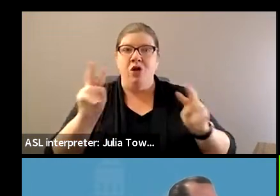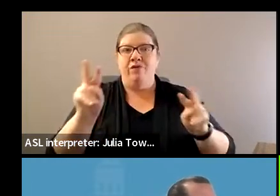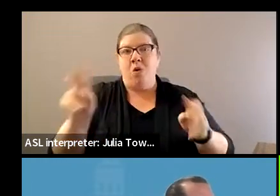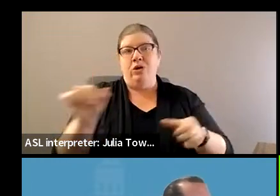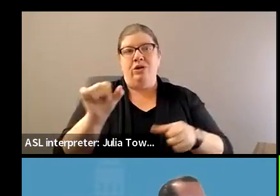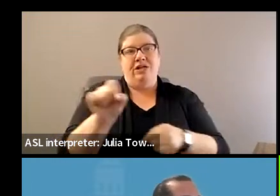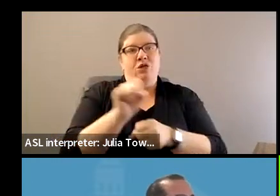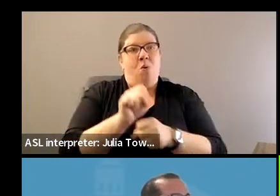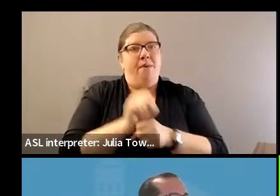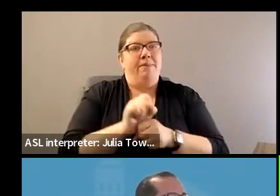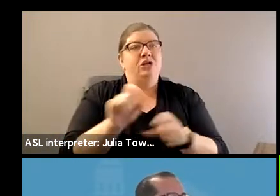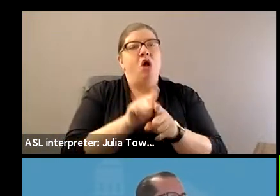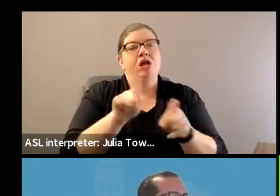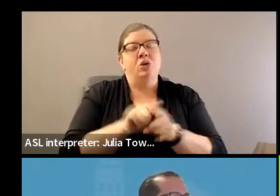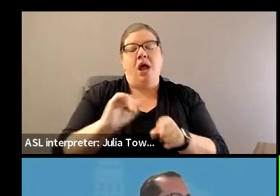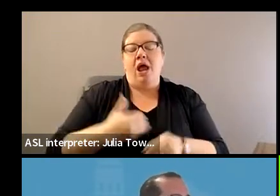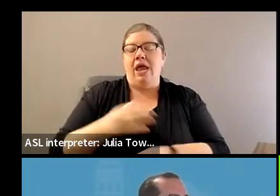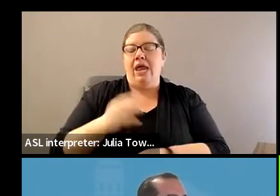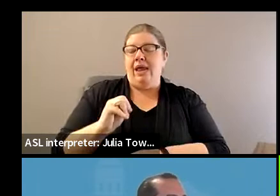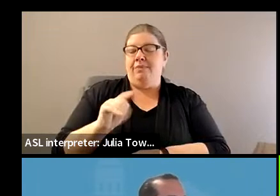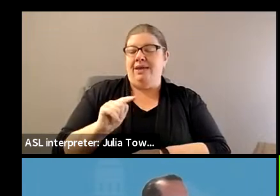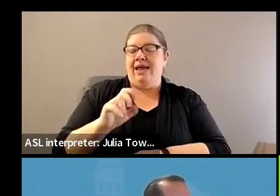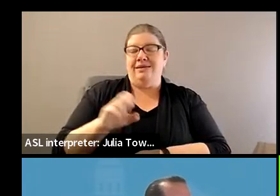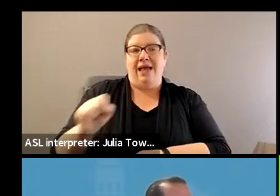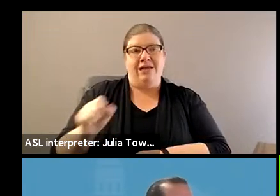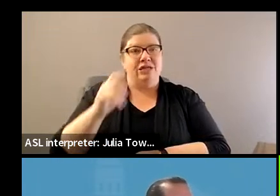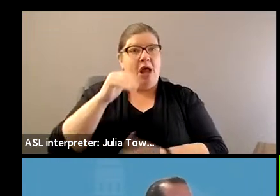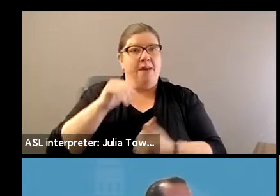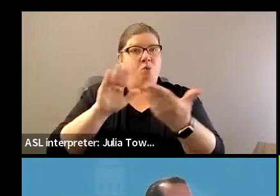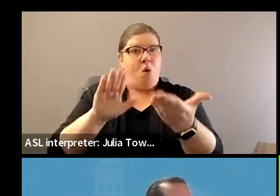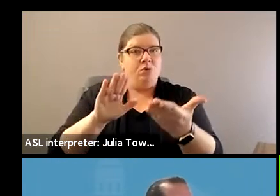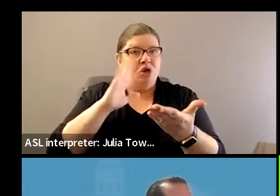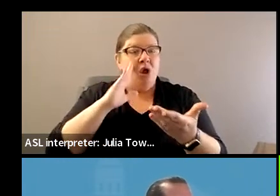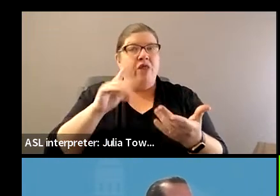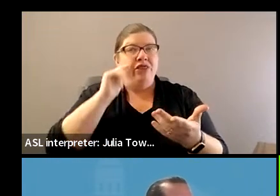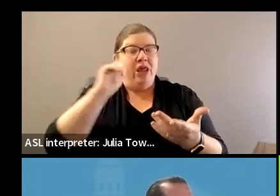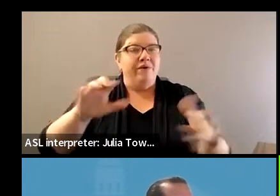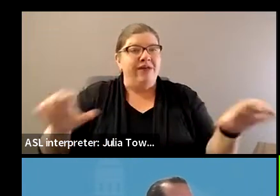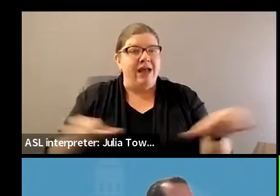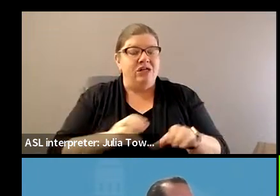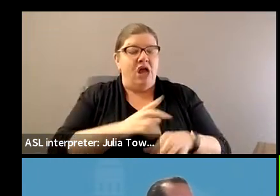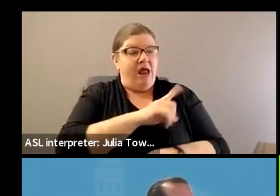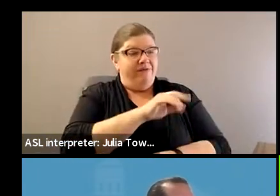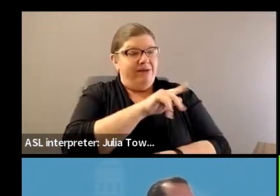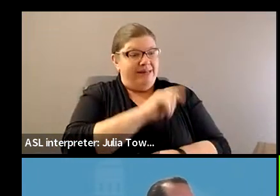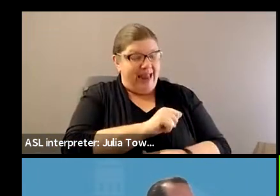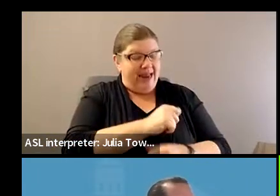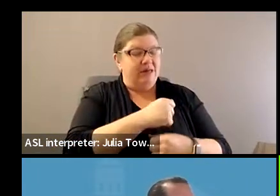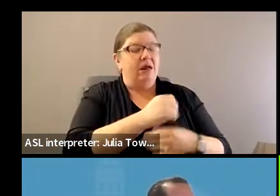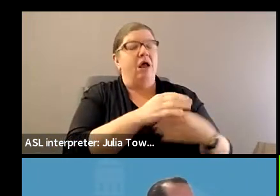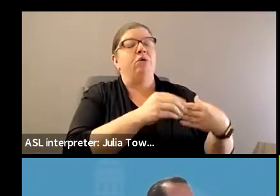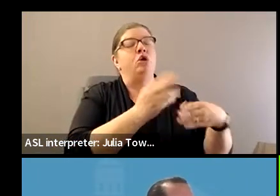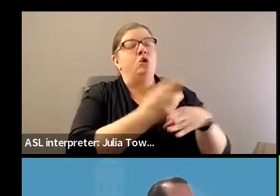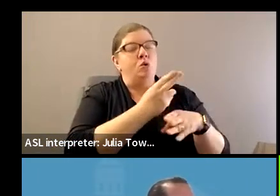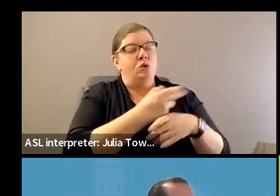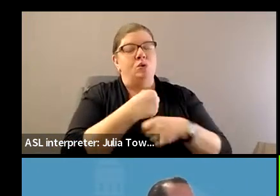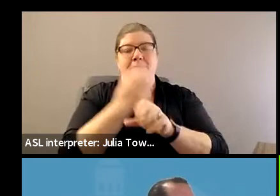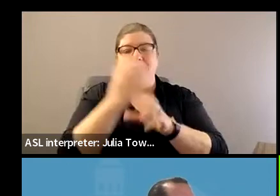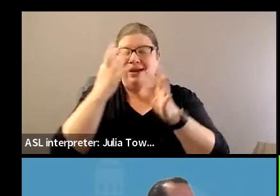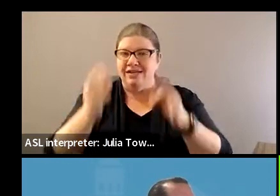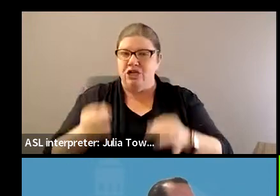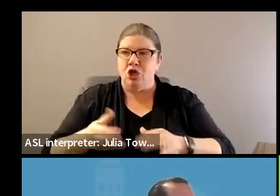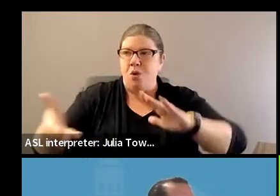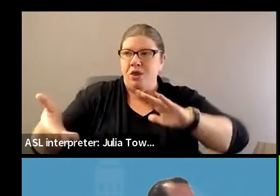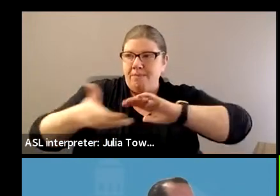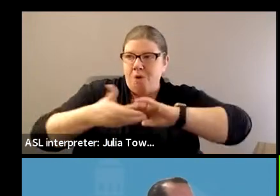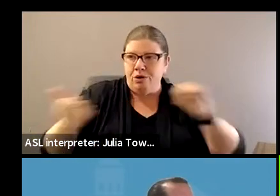because it's also putting our MTSS approach or theory of action of using data to make decisions with our partners at the table and linking all